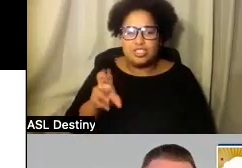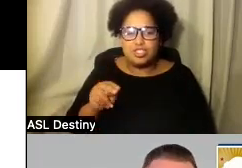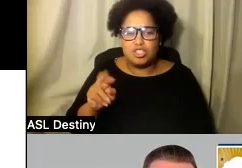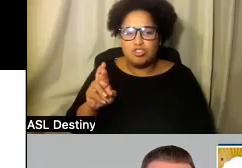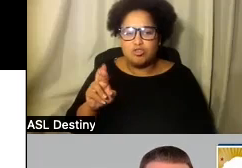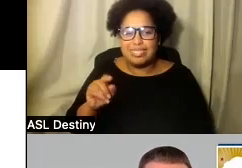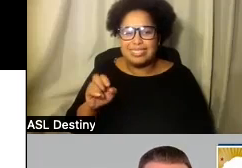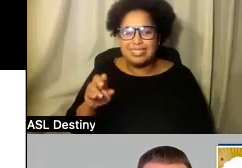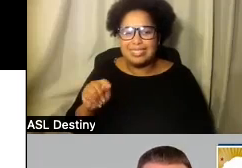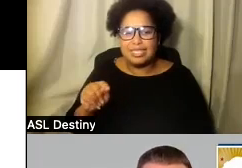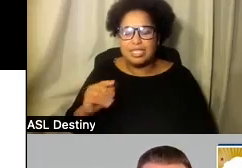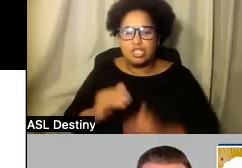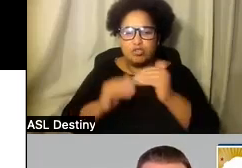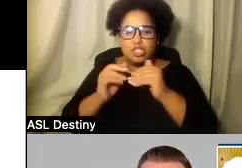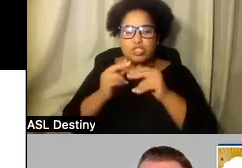short.